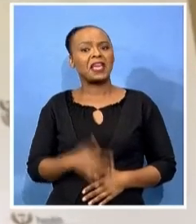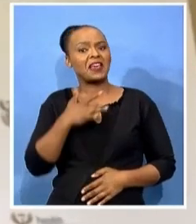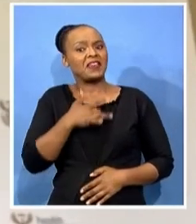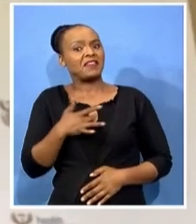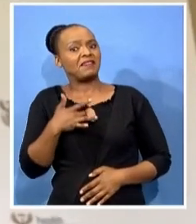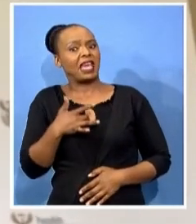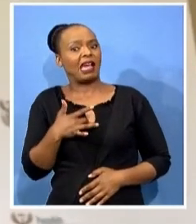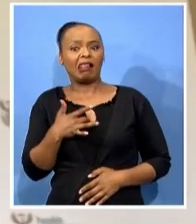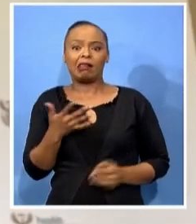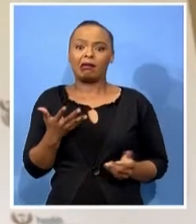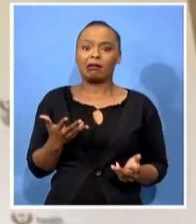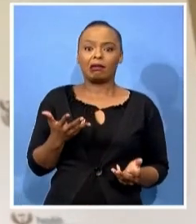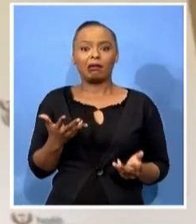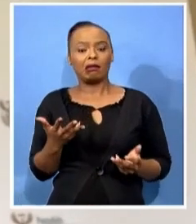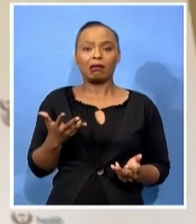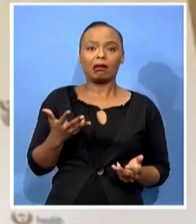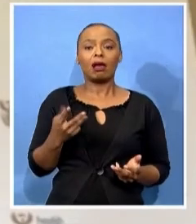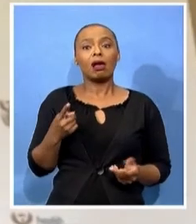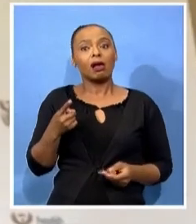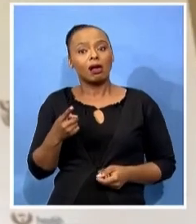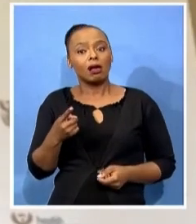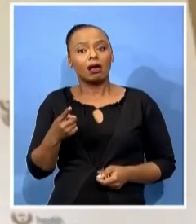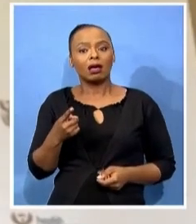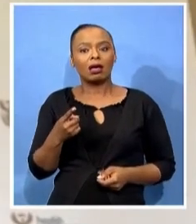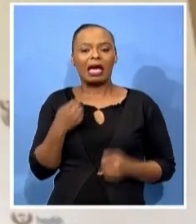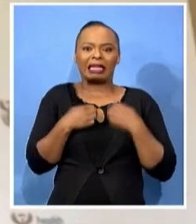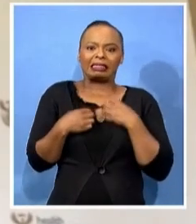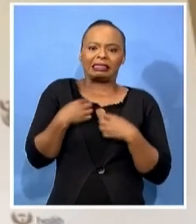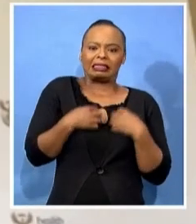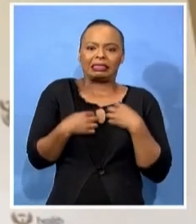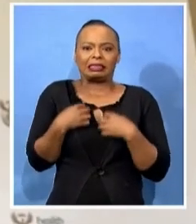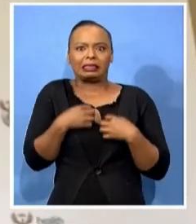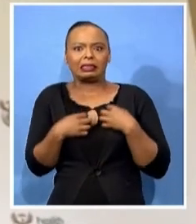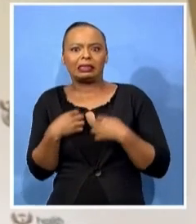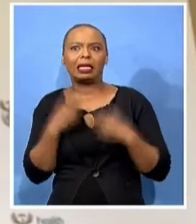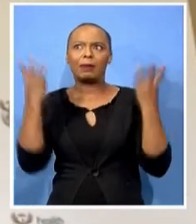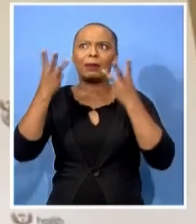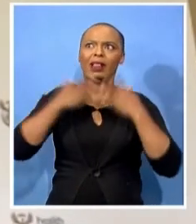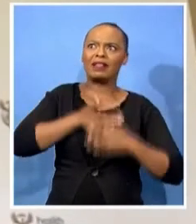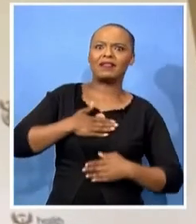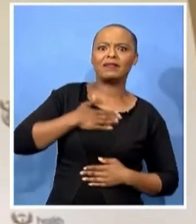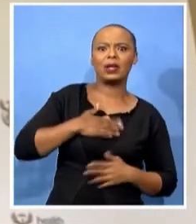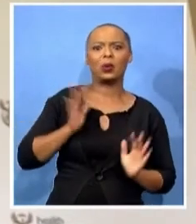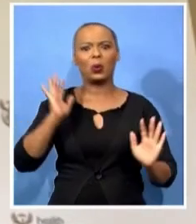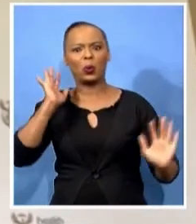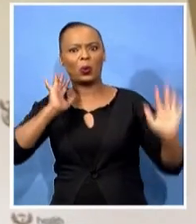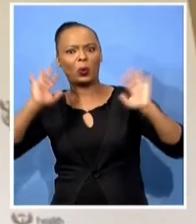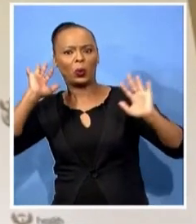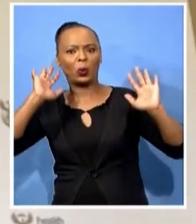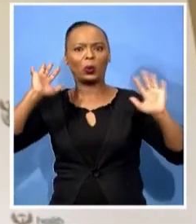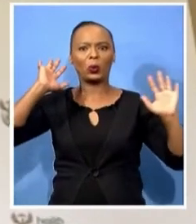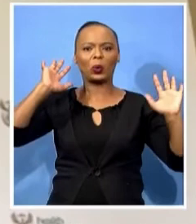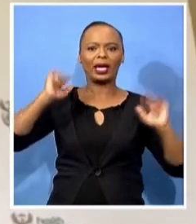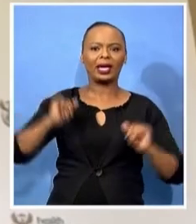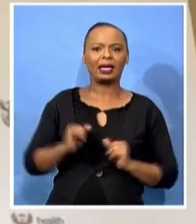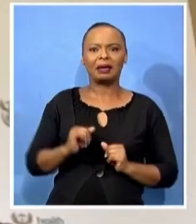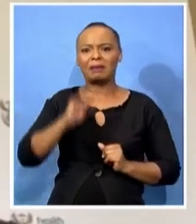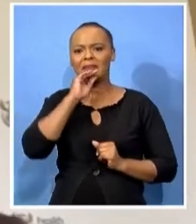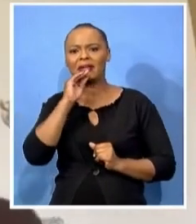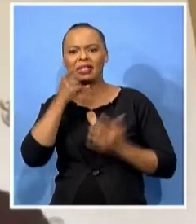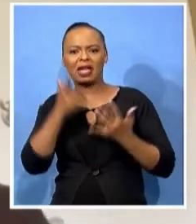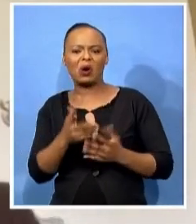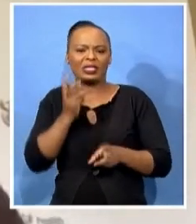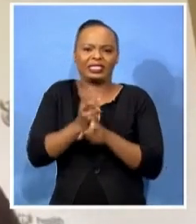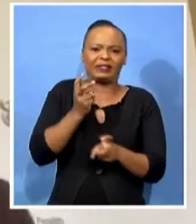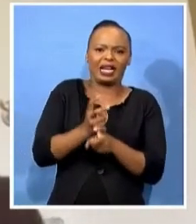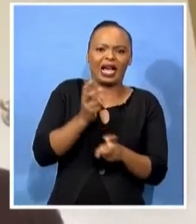the anxiety must make people feel that we have basically got ourselves into a more difficult situation than any other parts of the